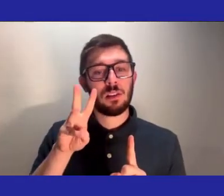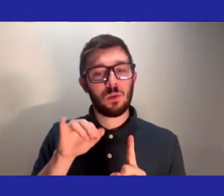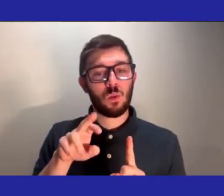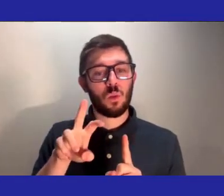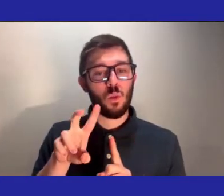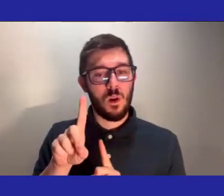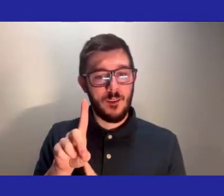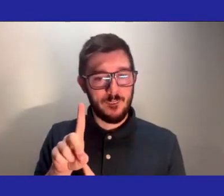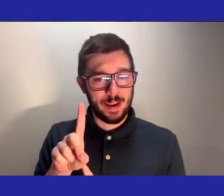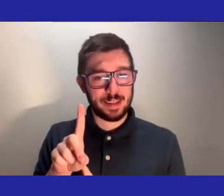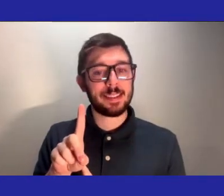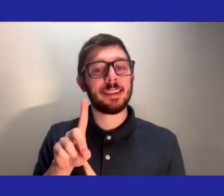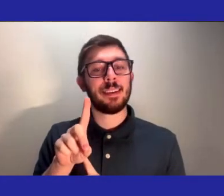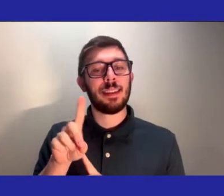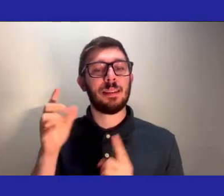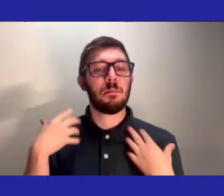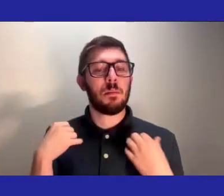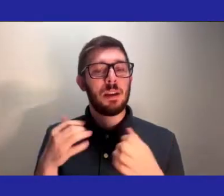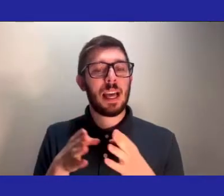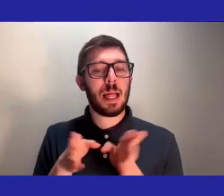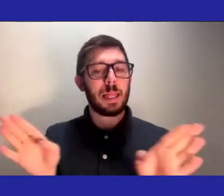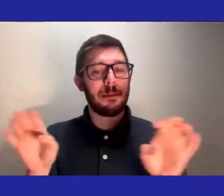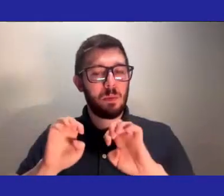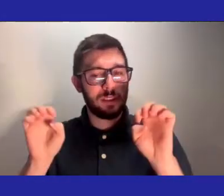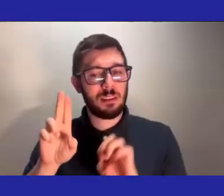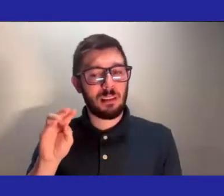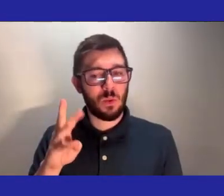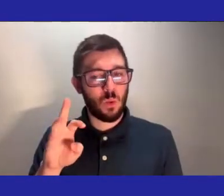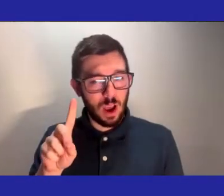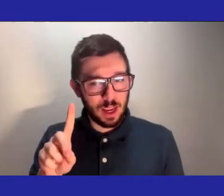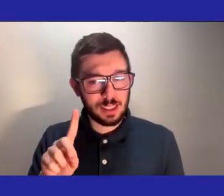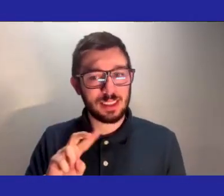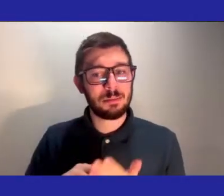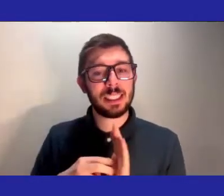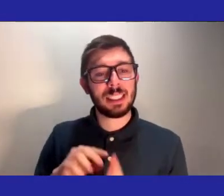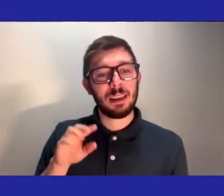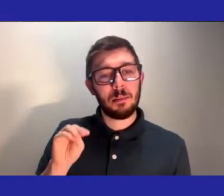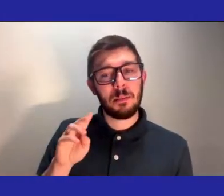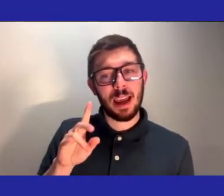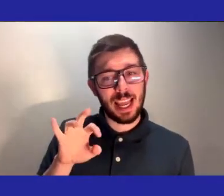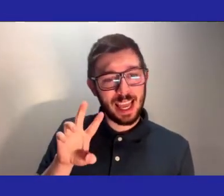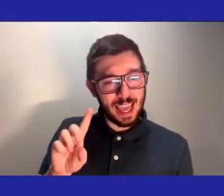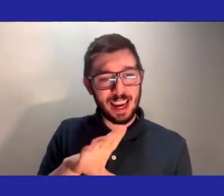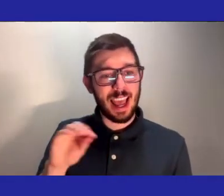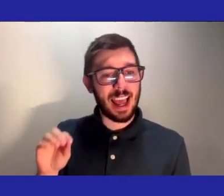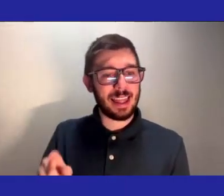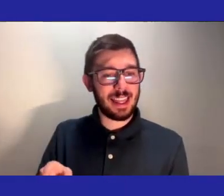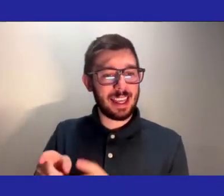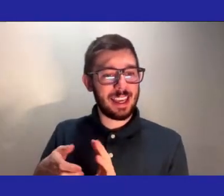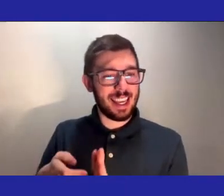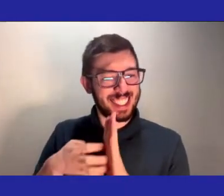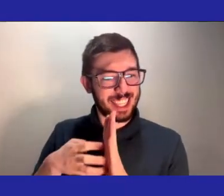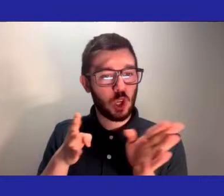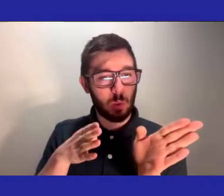that members in both Medicaid and the Essential Plan have to redetermine themselves,